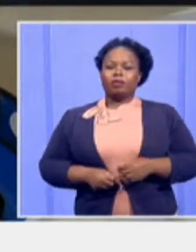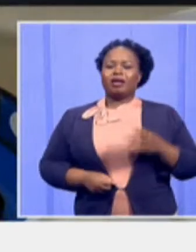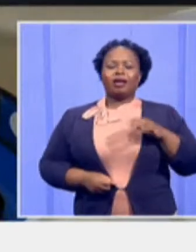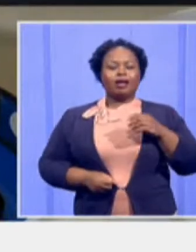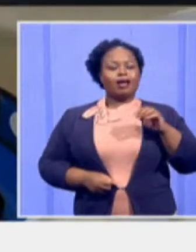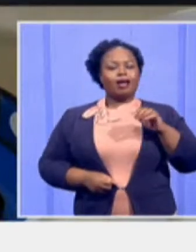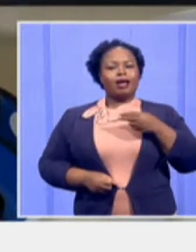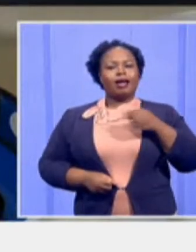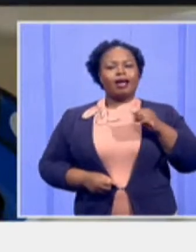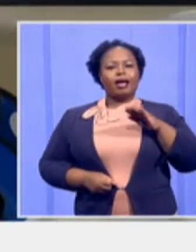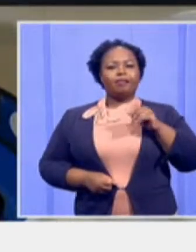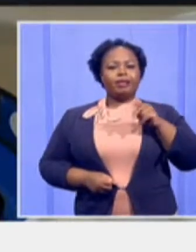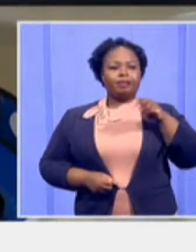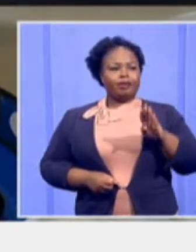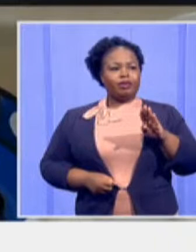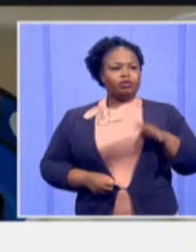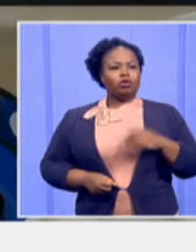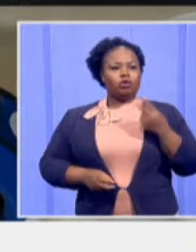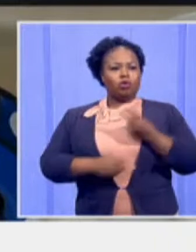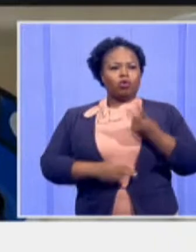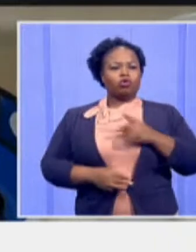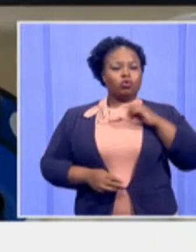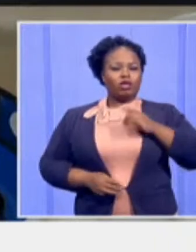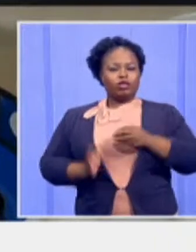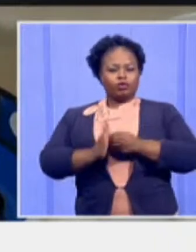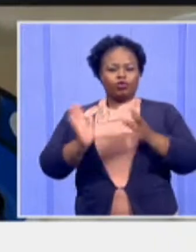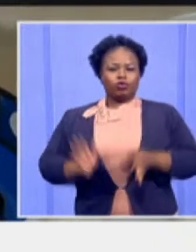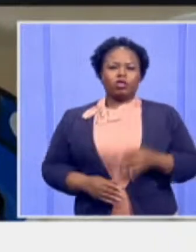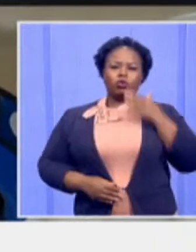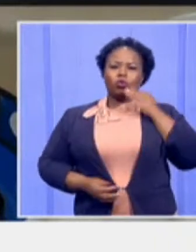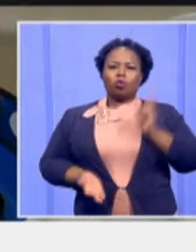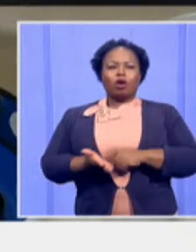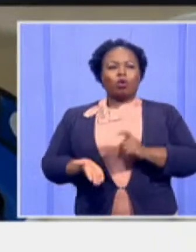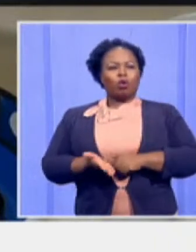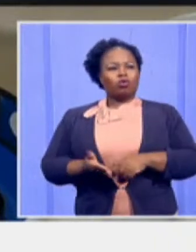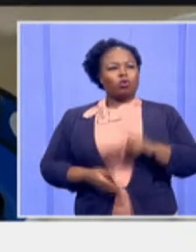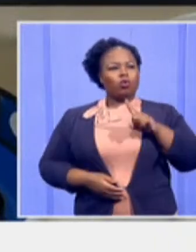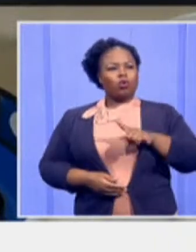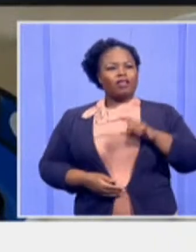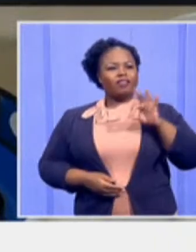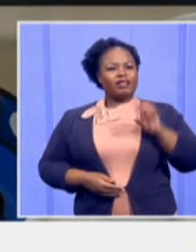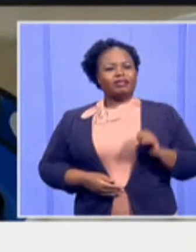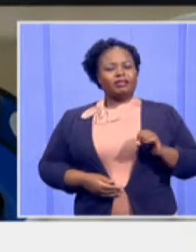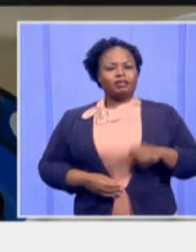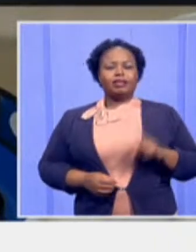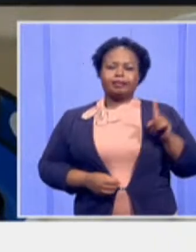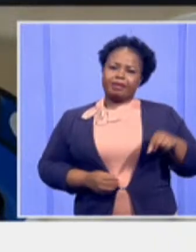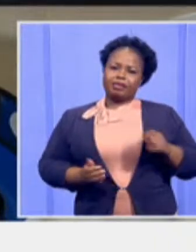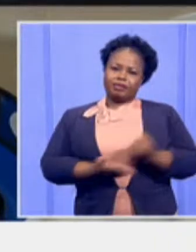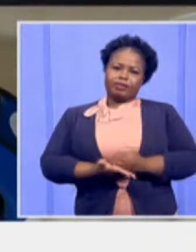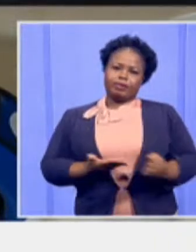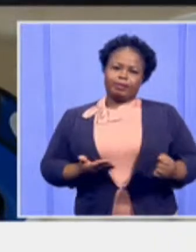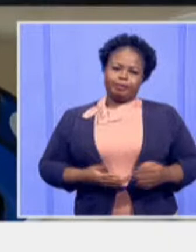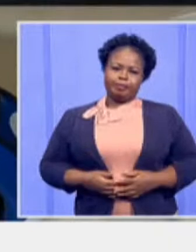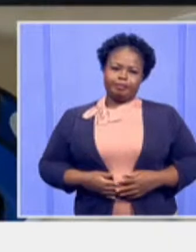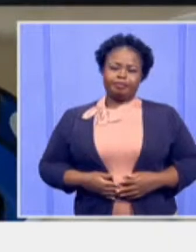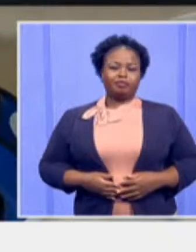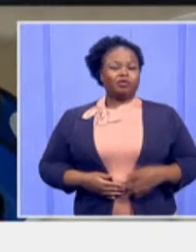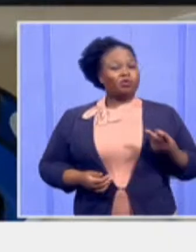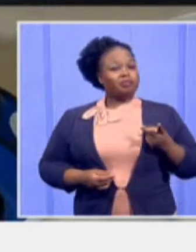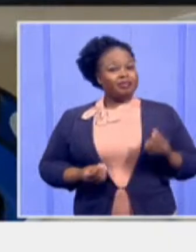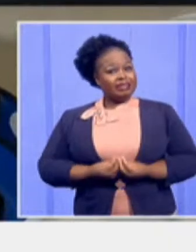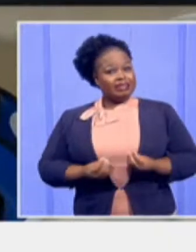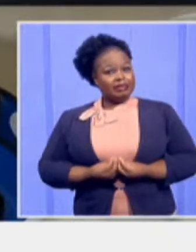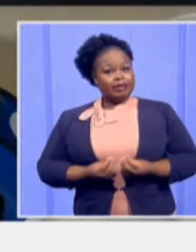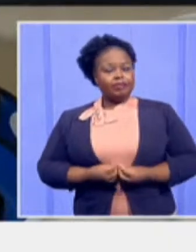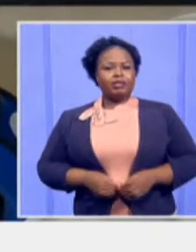the university was able to say students who are owing less than 120k must register. So it's something which is